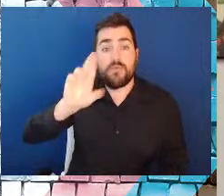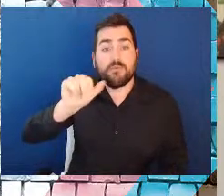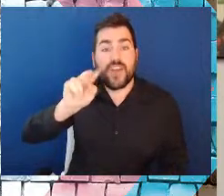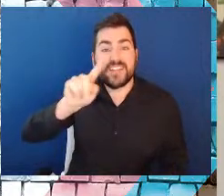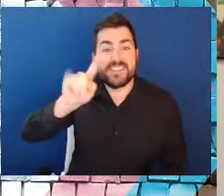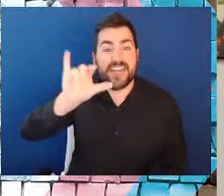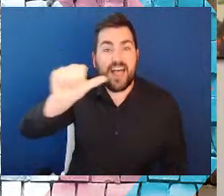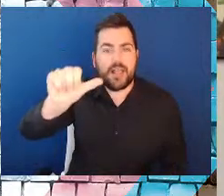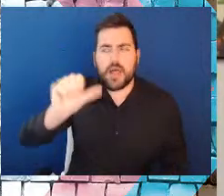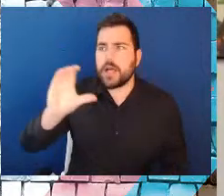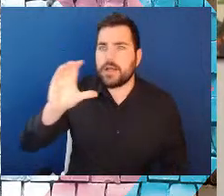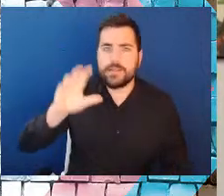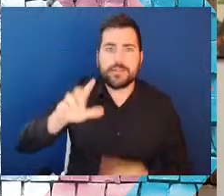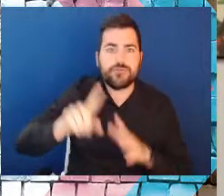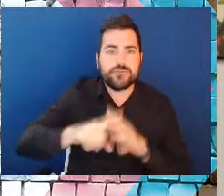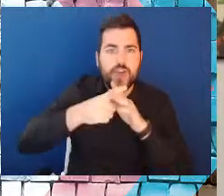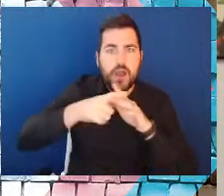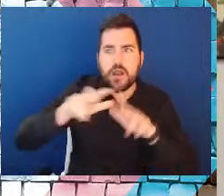started walking.